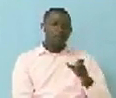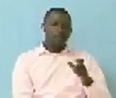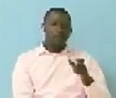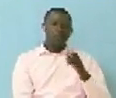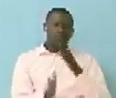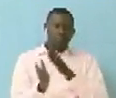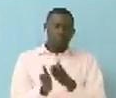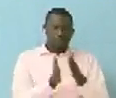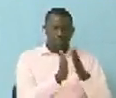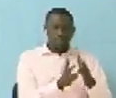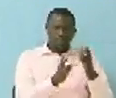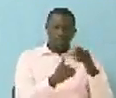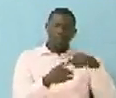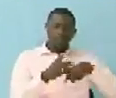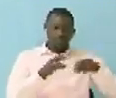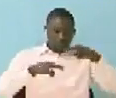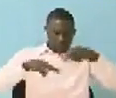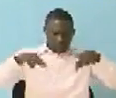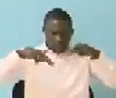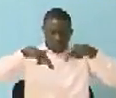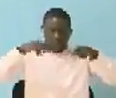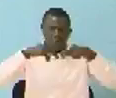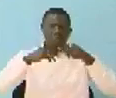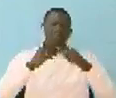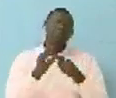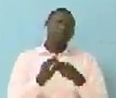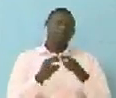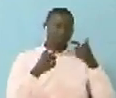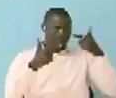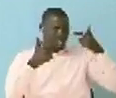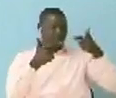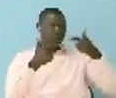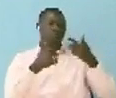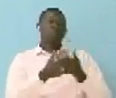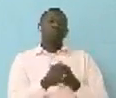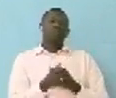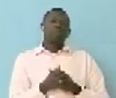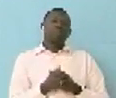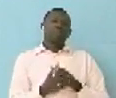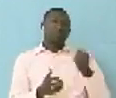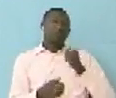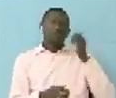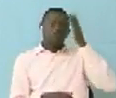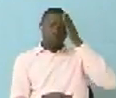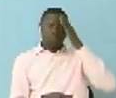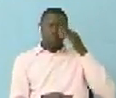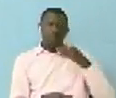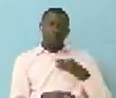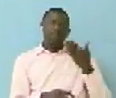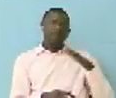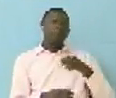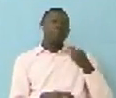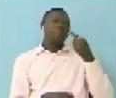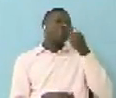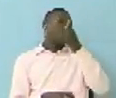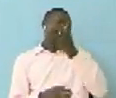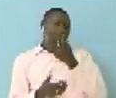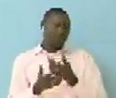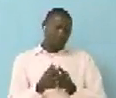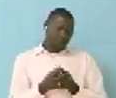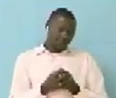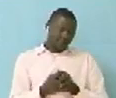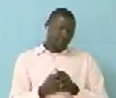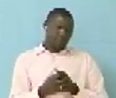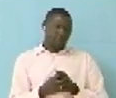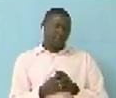Serang Umar Fall diam rajana sedan di rodija ko ay Momadou Sanyang lomba kala mola meyalan ko nala katela sato to ka video ko cinema